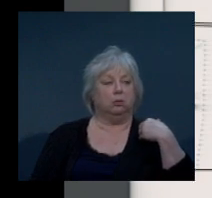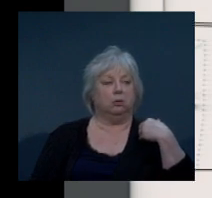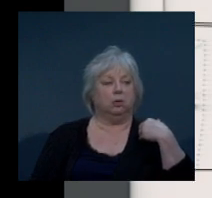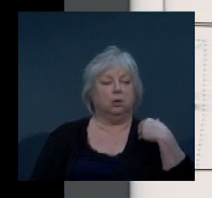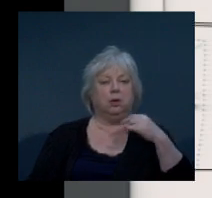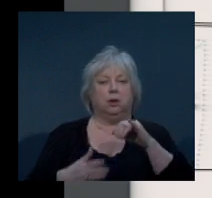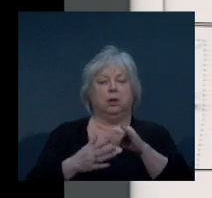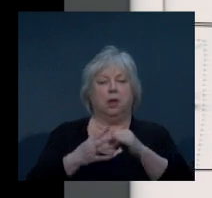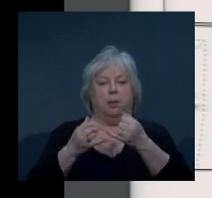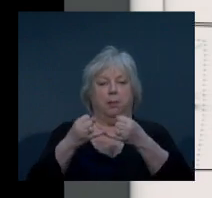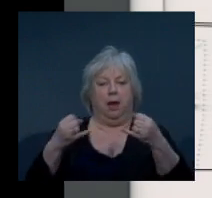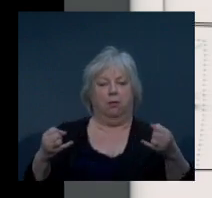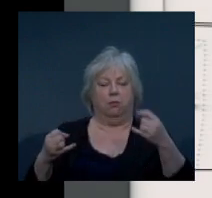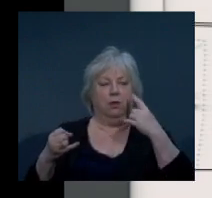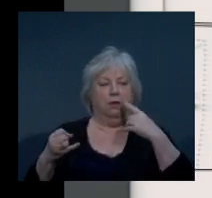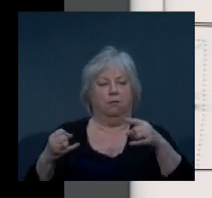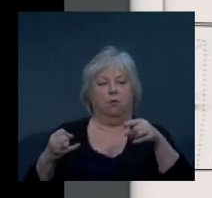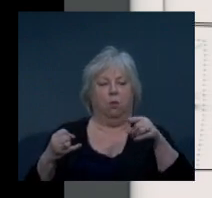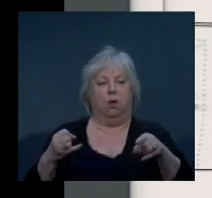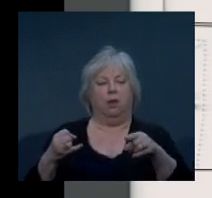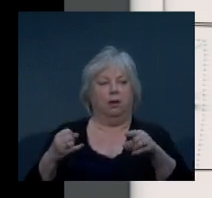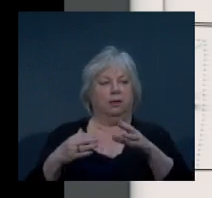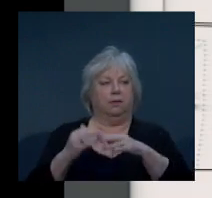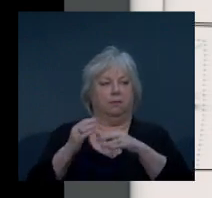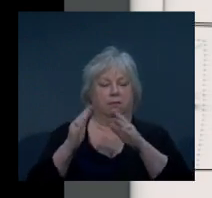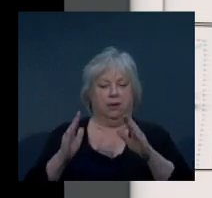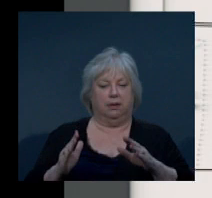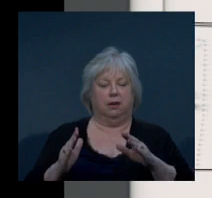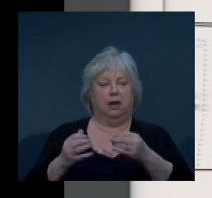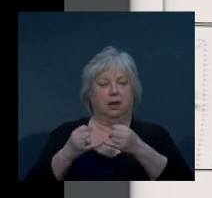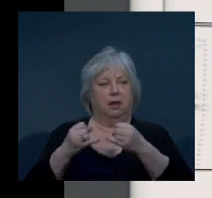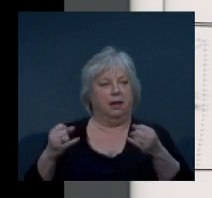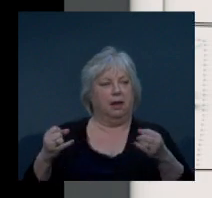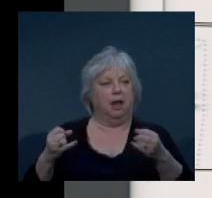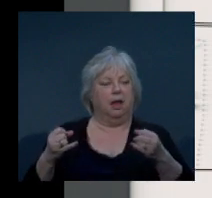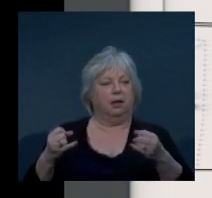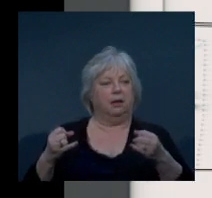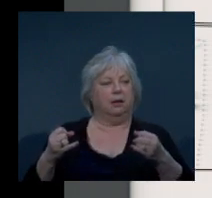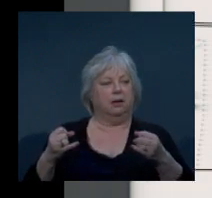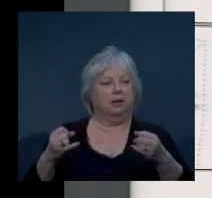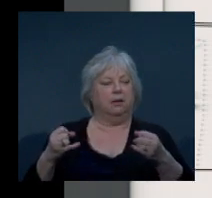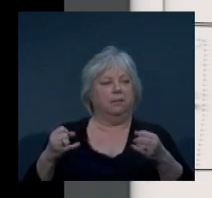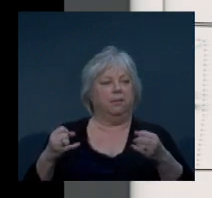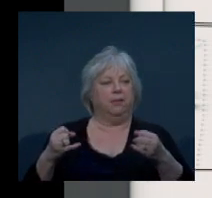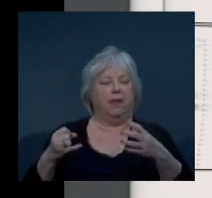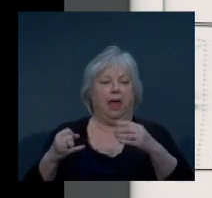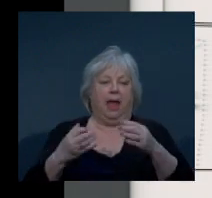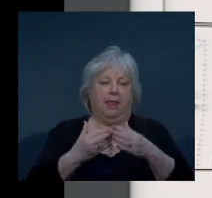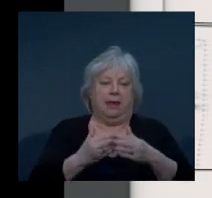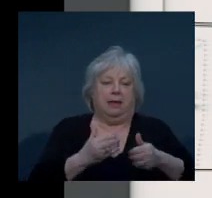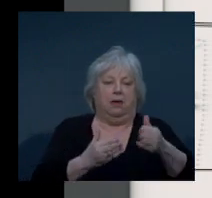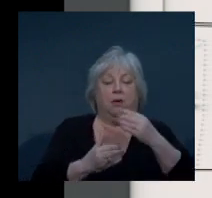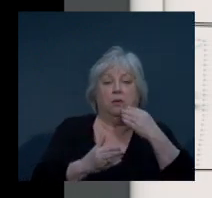the boundary for the facility, the boundary line for the facility and the nearest home